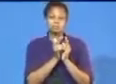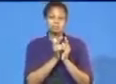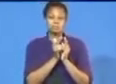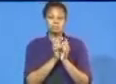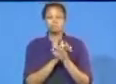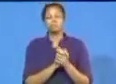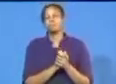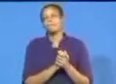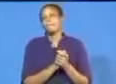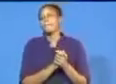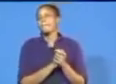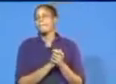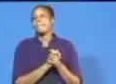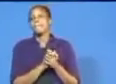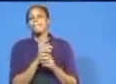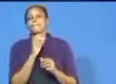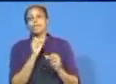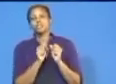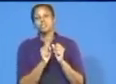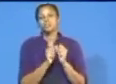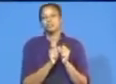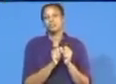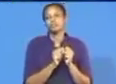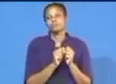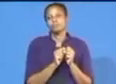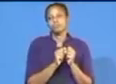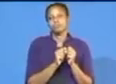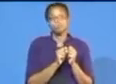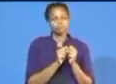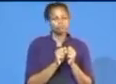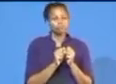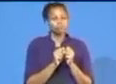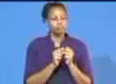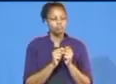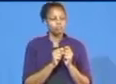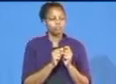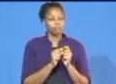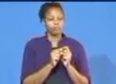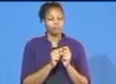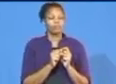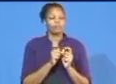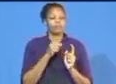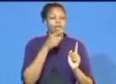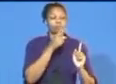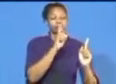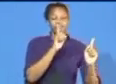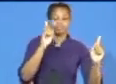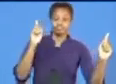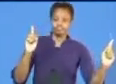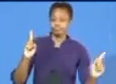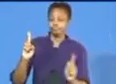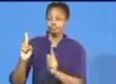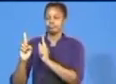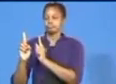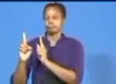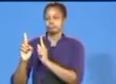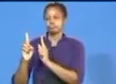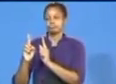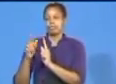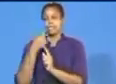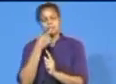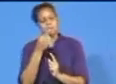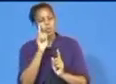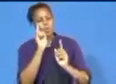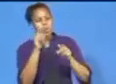prophet said to him, go down to Jordan and dip yourself seven